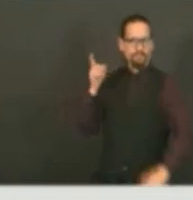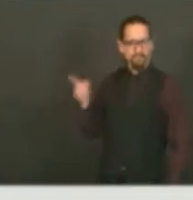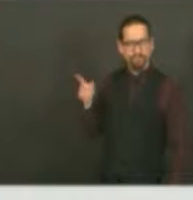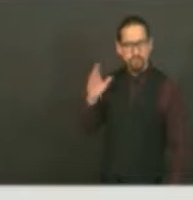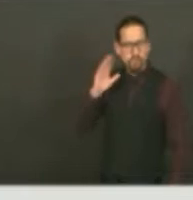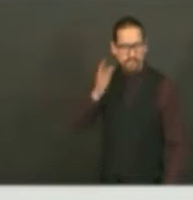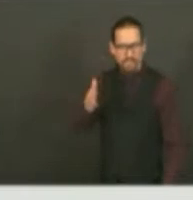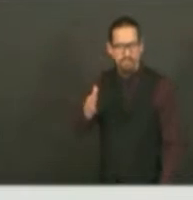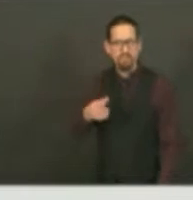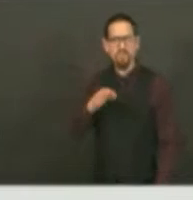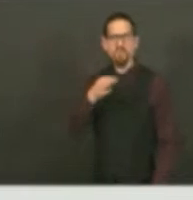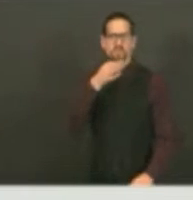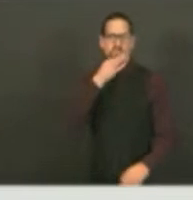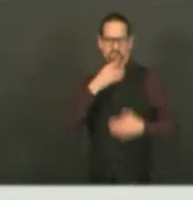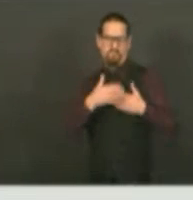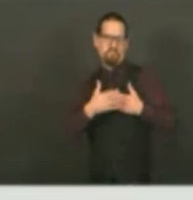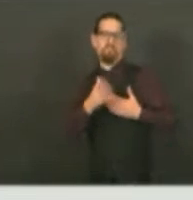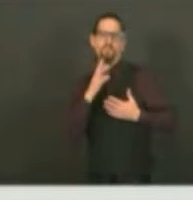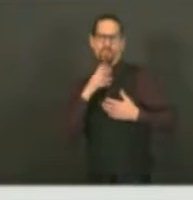soon on